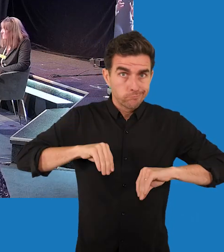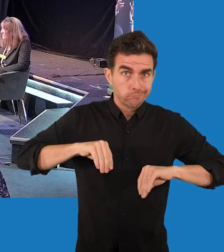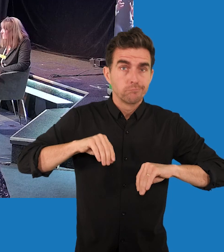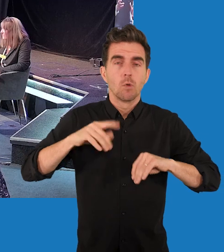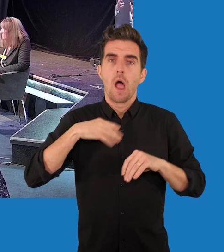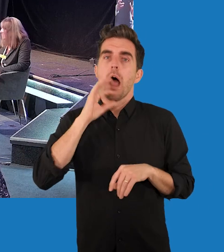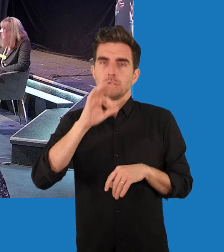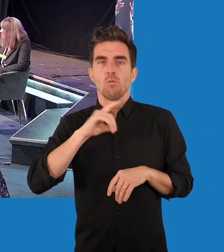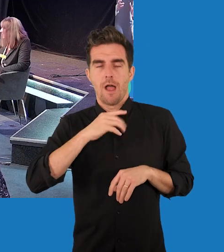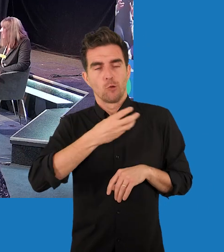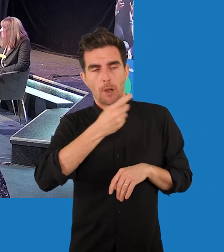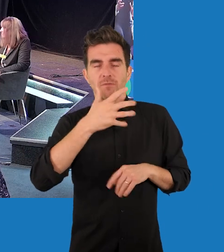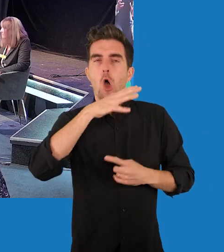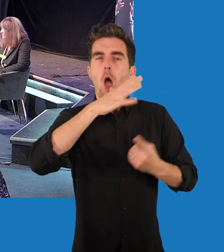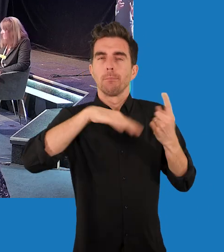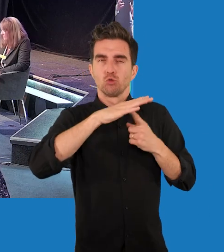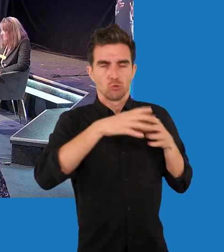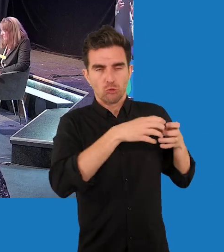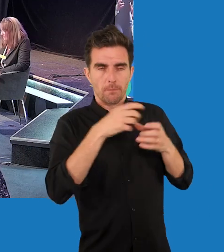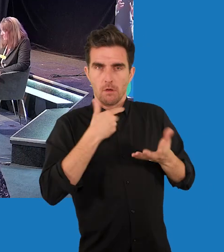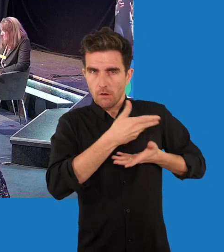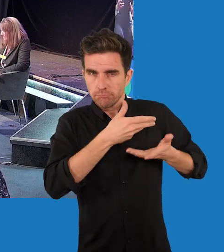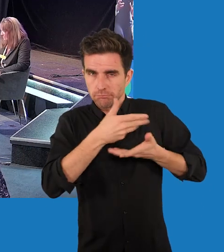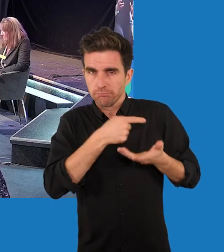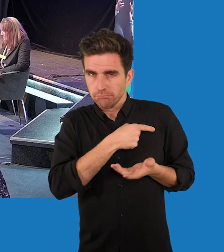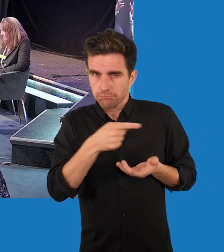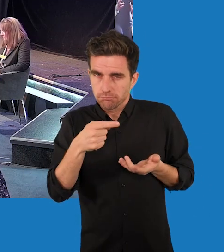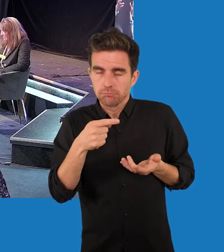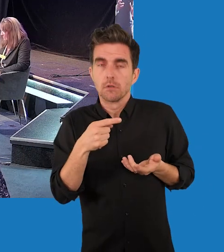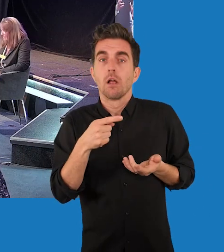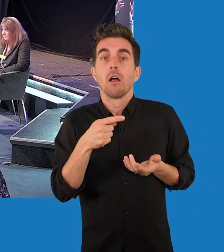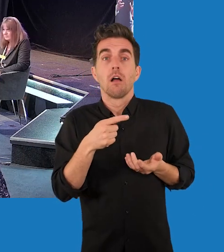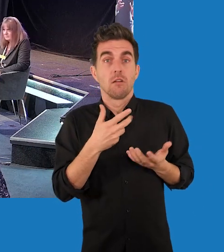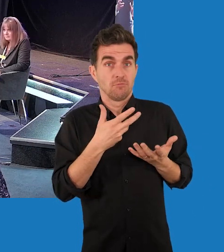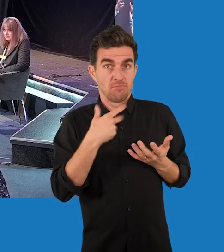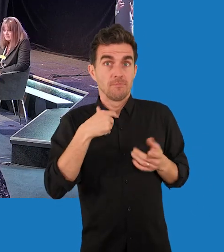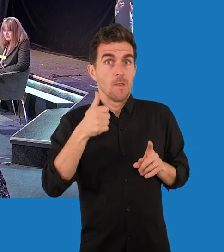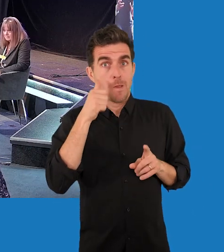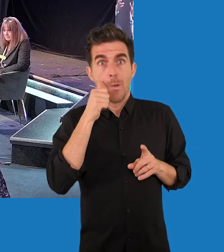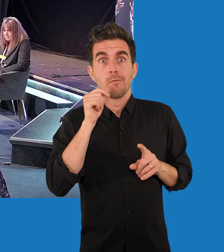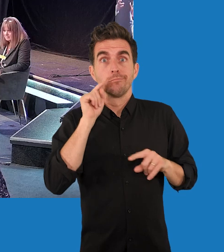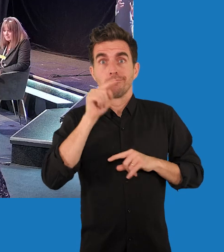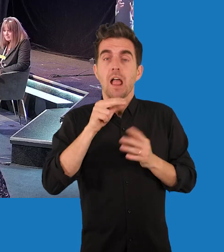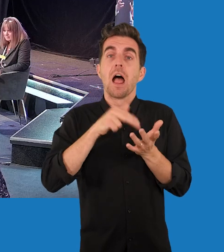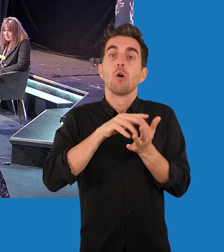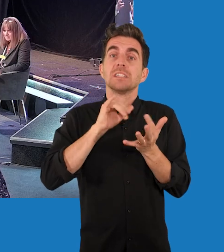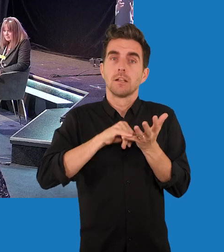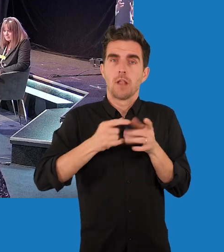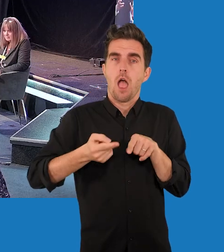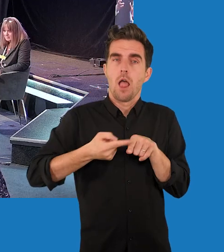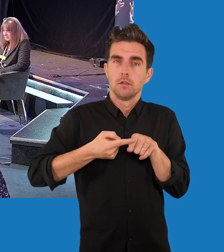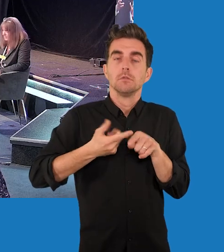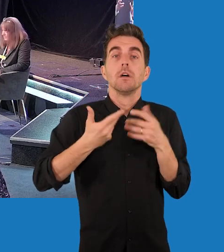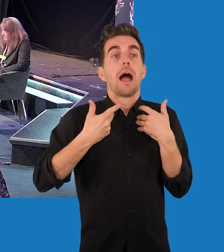continuing or not. So I was asking on behalf of some of the community groups I work with, when are we going